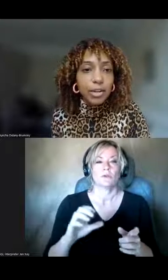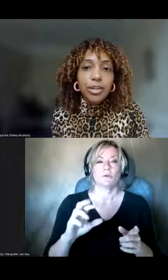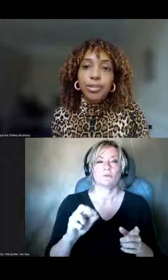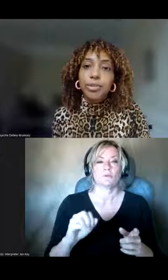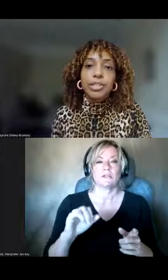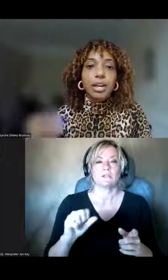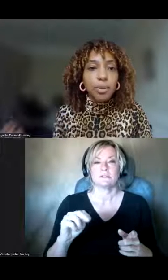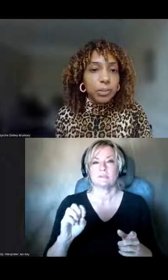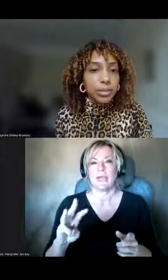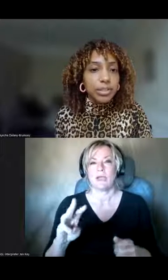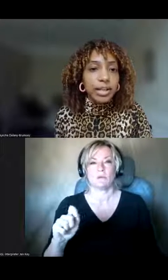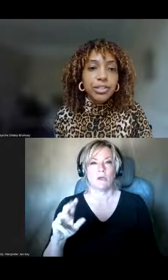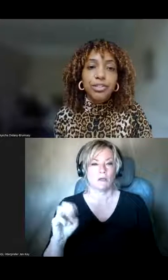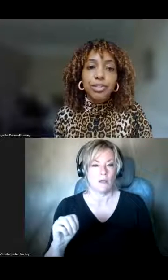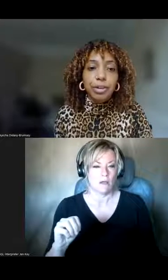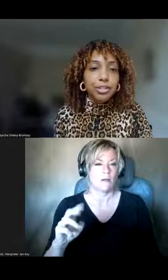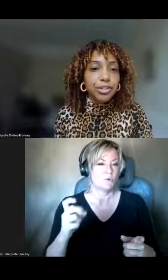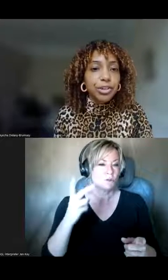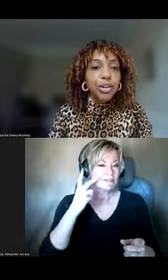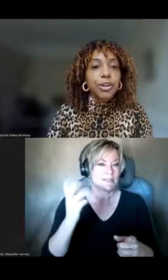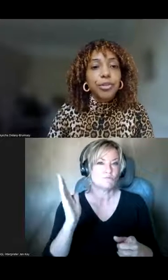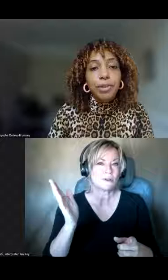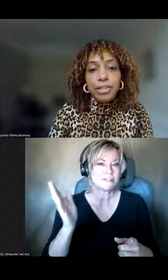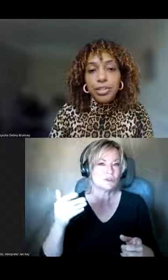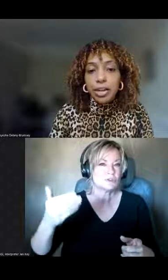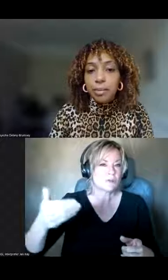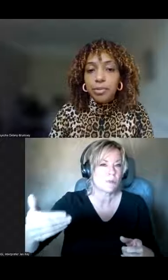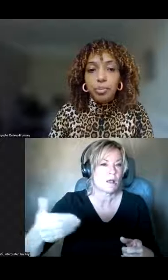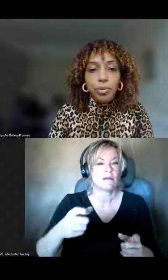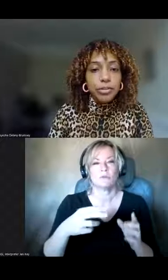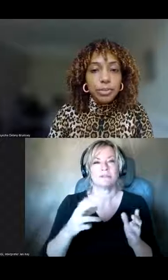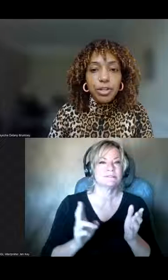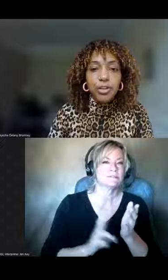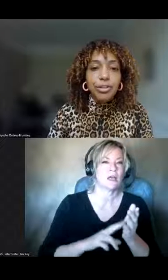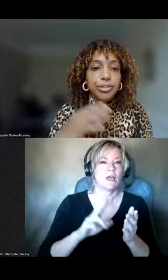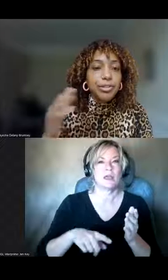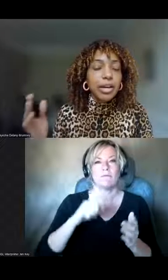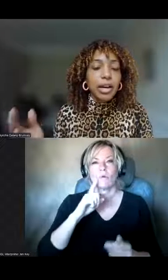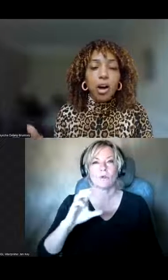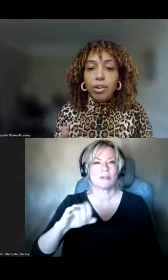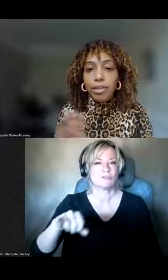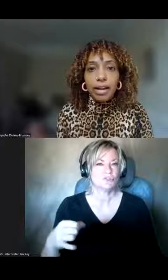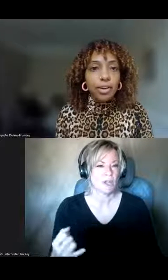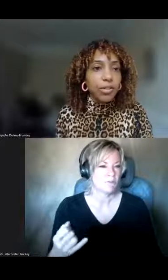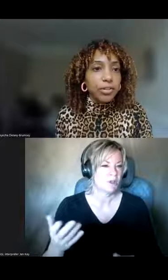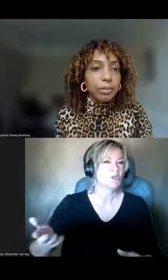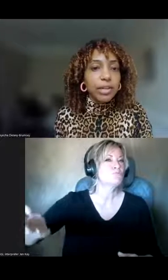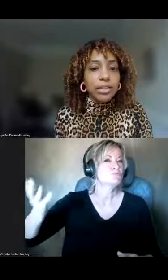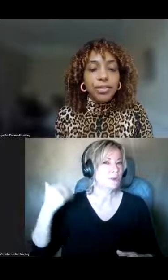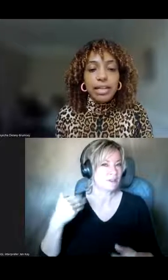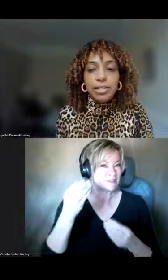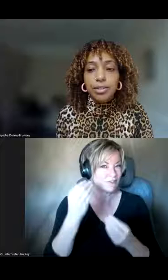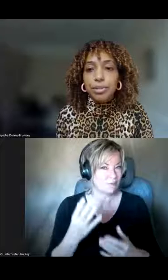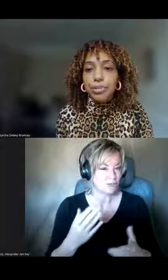talk.crisisnow.com. You can see the upcoming presentations. You can register for the Crisis Jam. There's previous materials, all of that on this website.